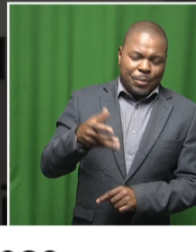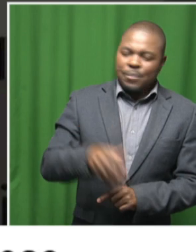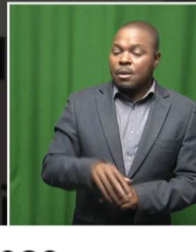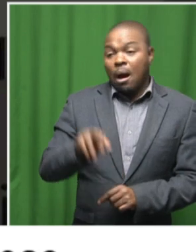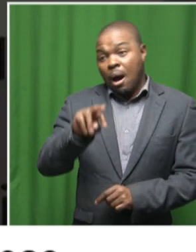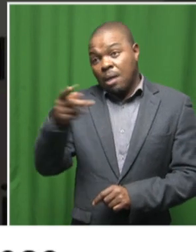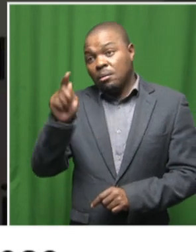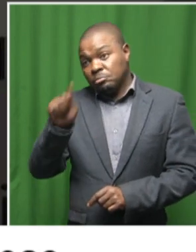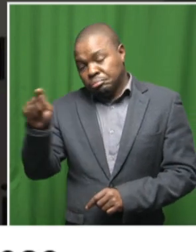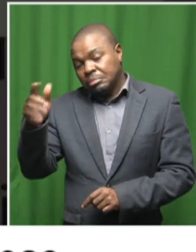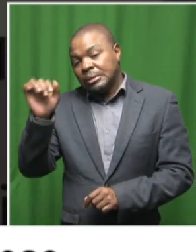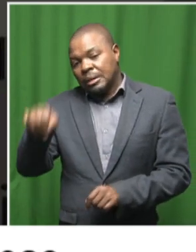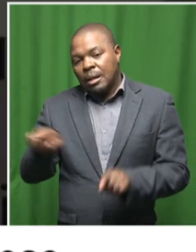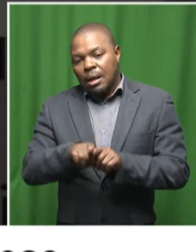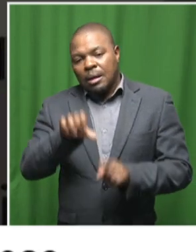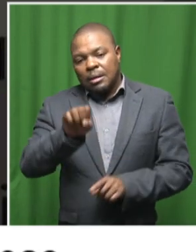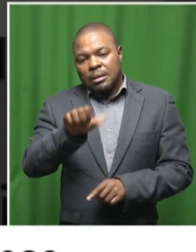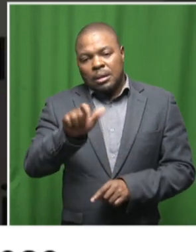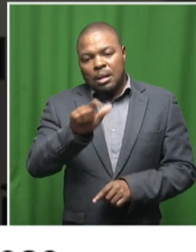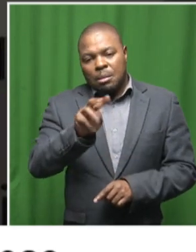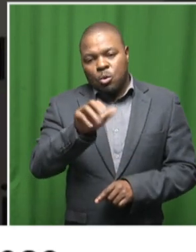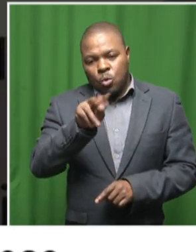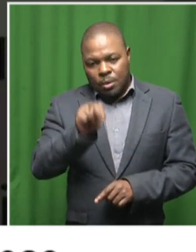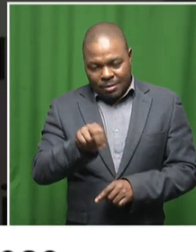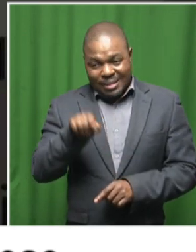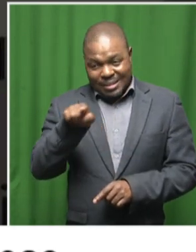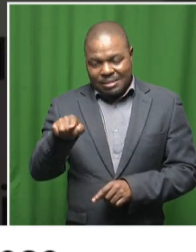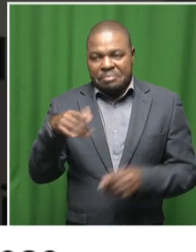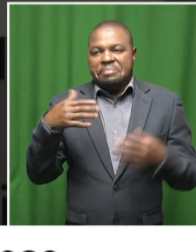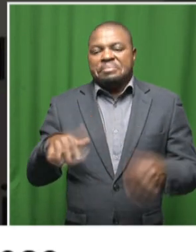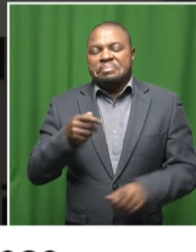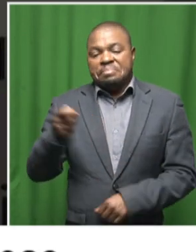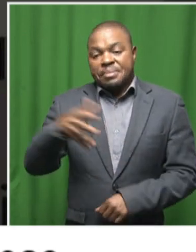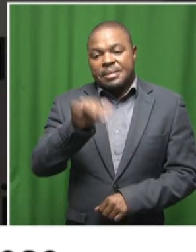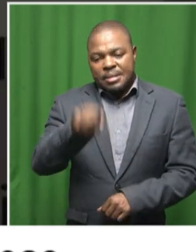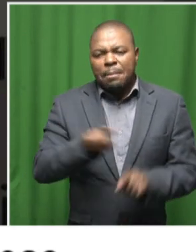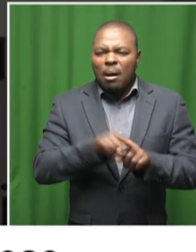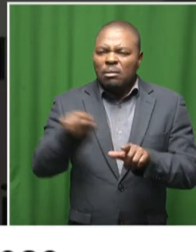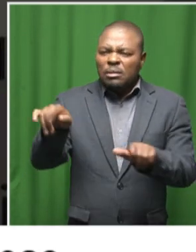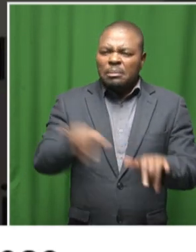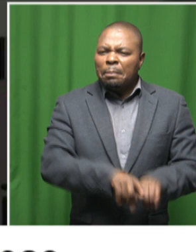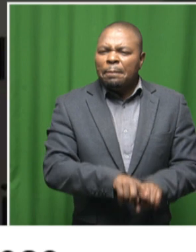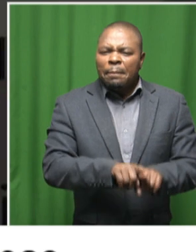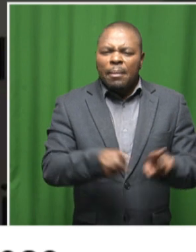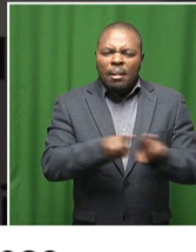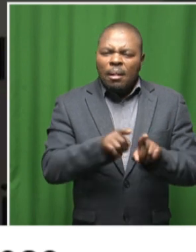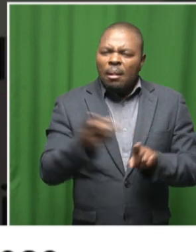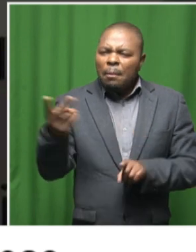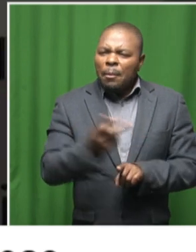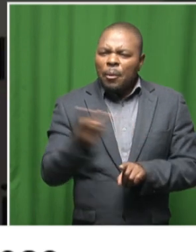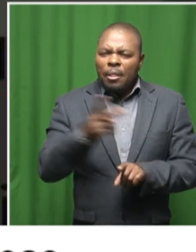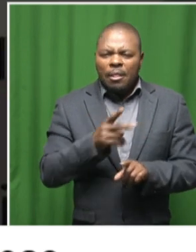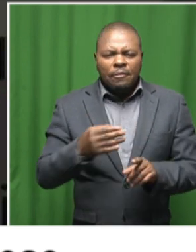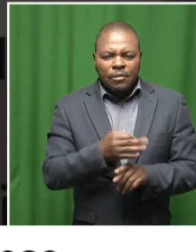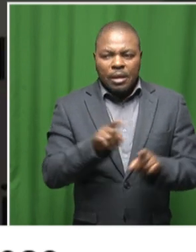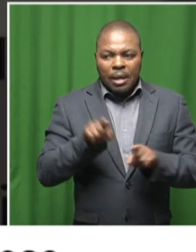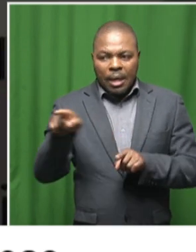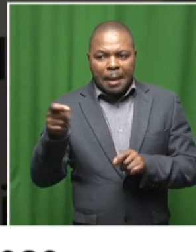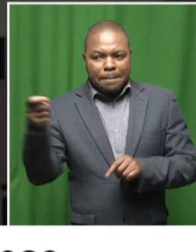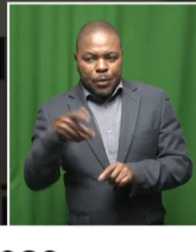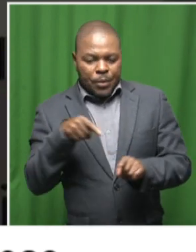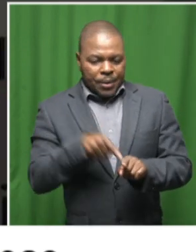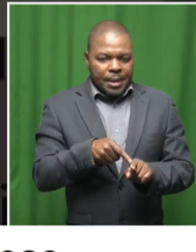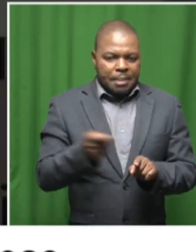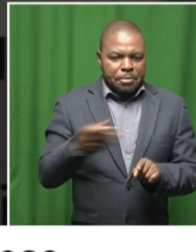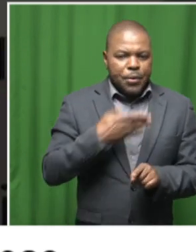others, like your salmon, in case, they are much expensive, but it's the same thing. It's fish, both of them, but the other one is expensive and the other one is